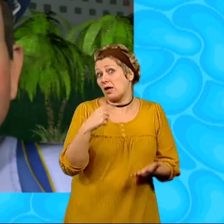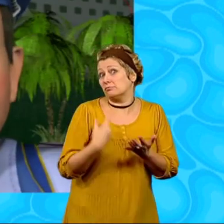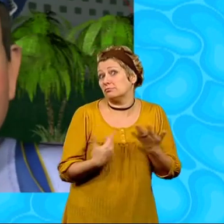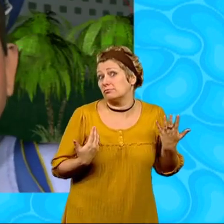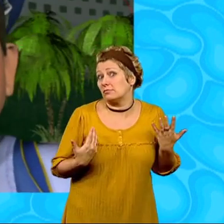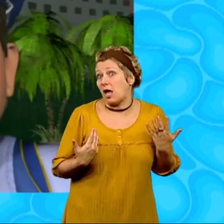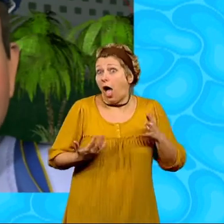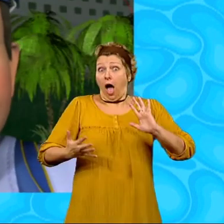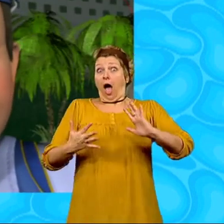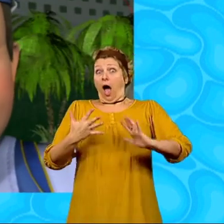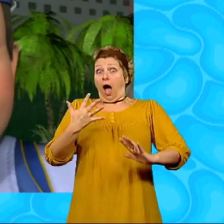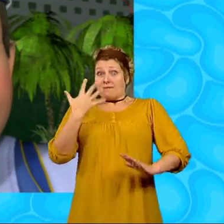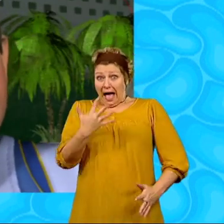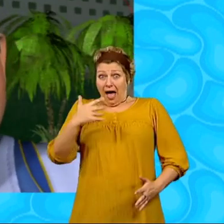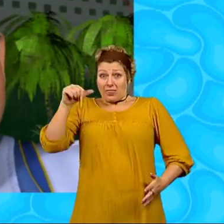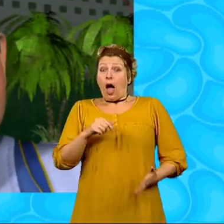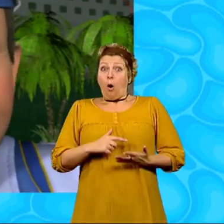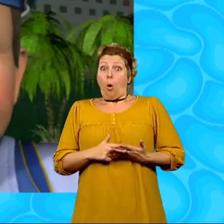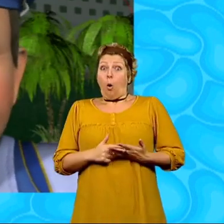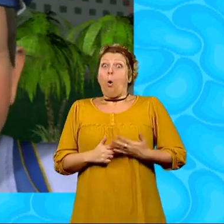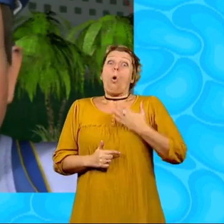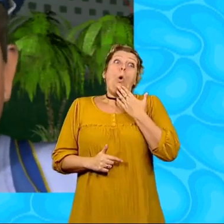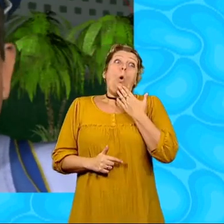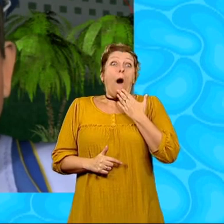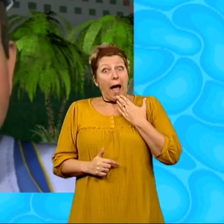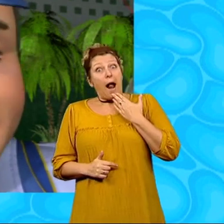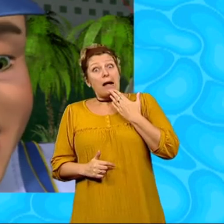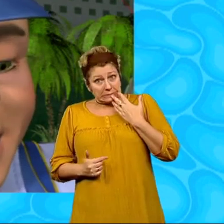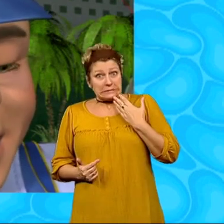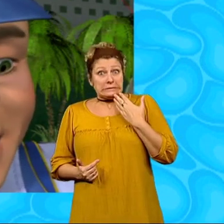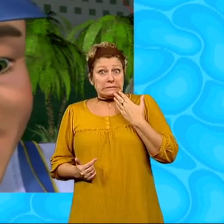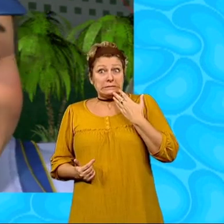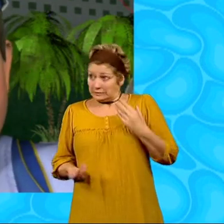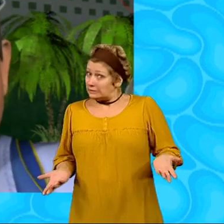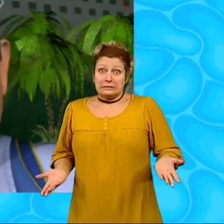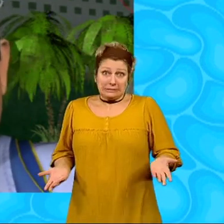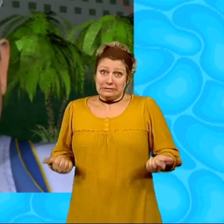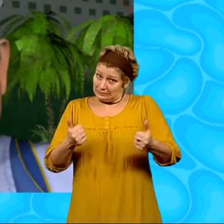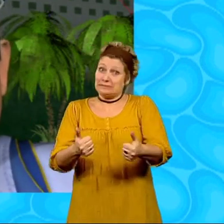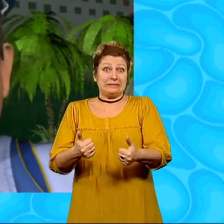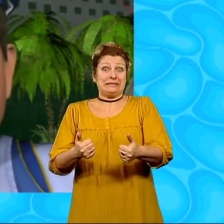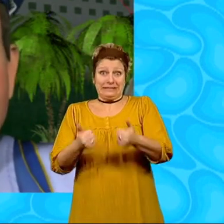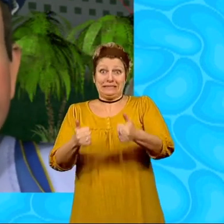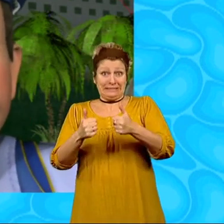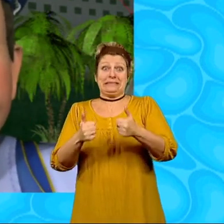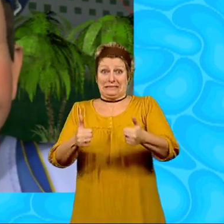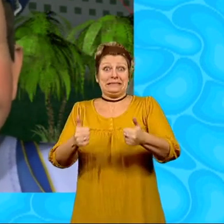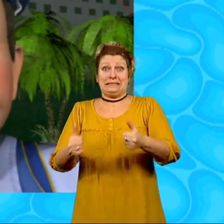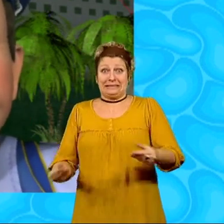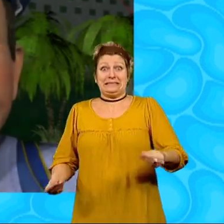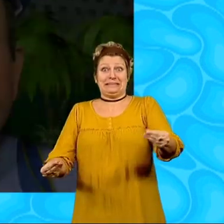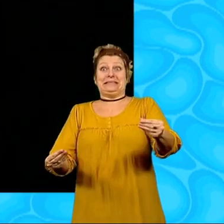5,000? Well, yes, Scarlet, that would be fine.